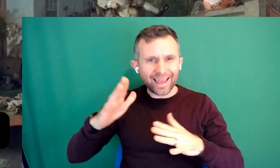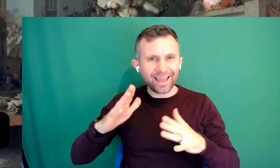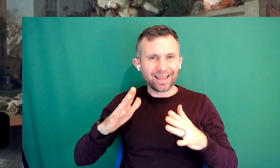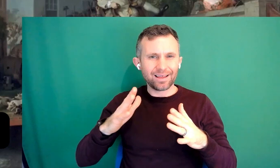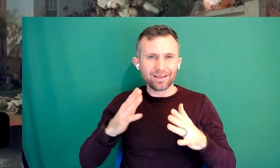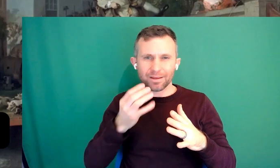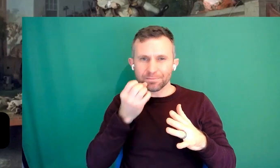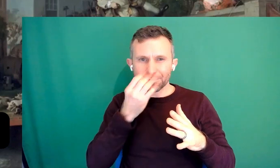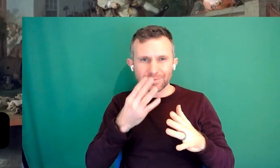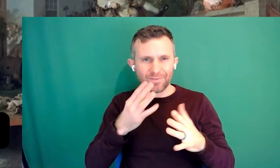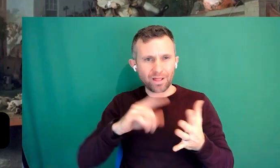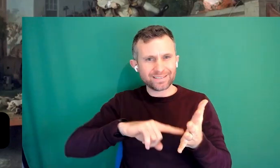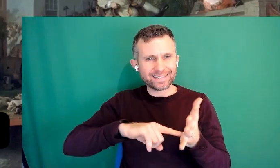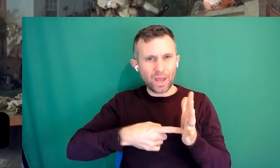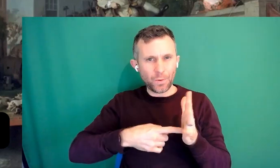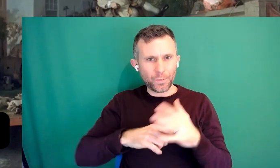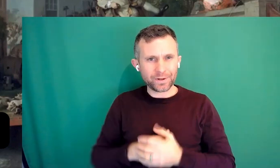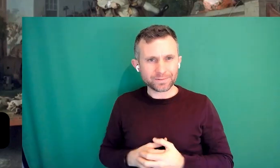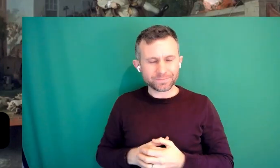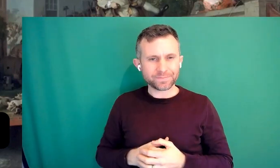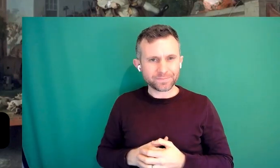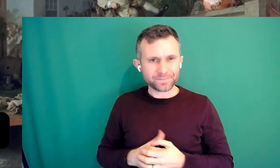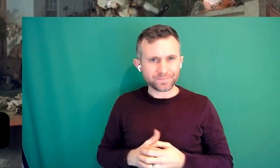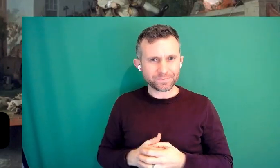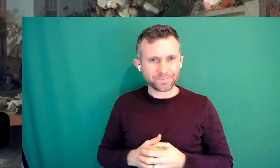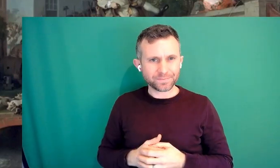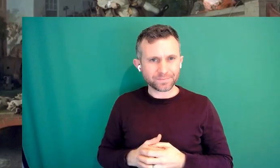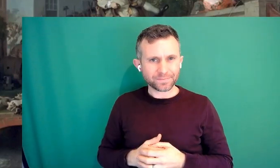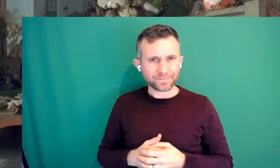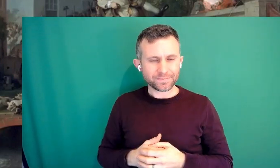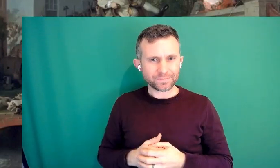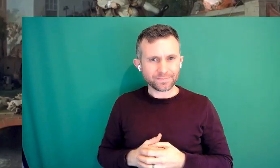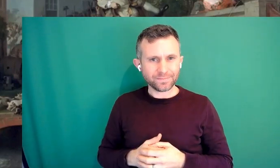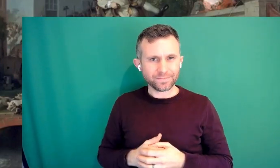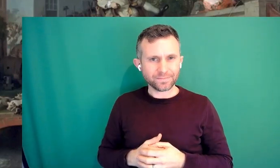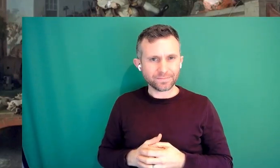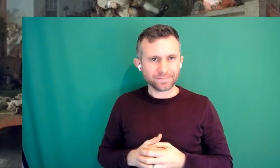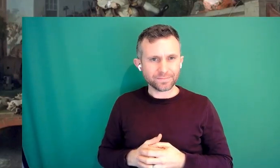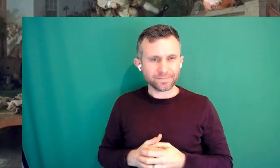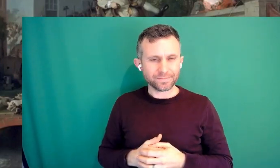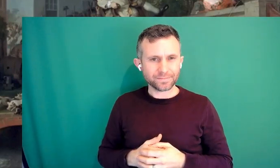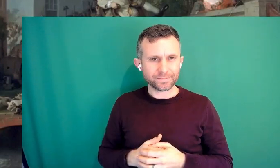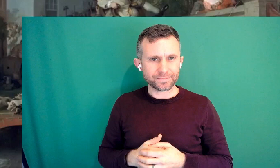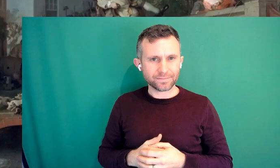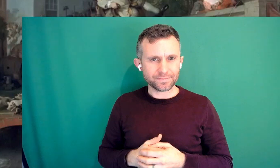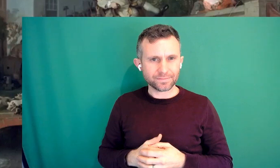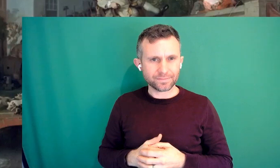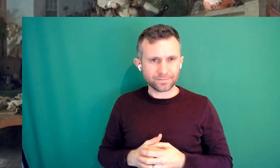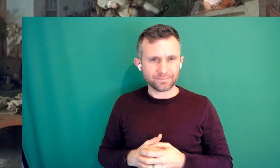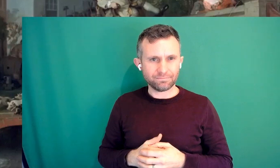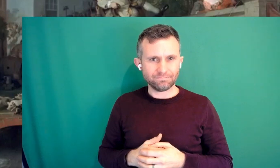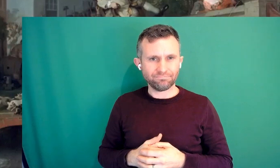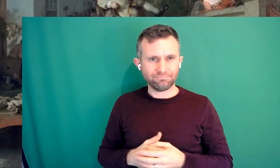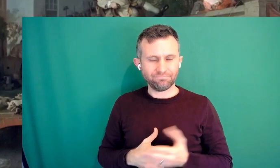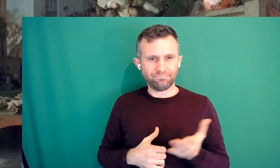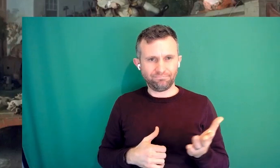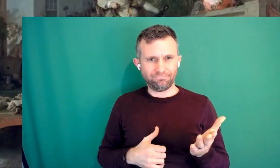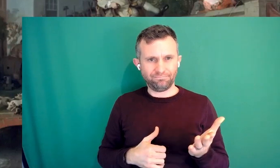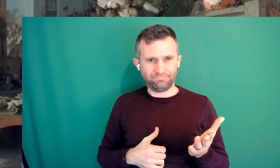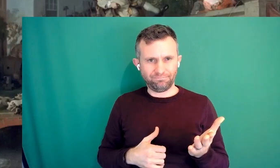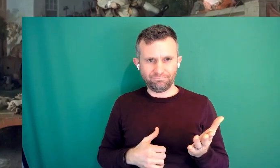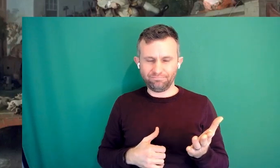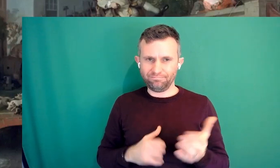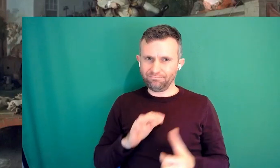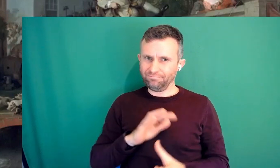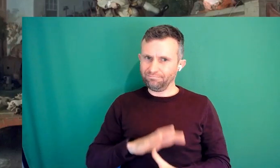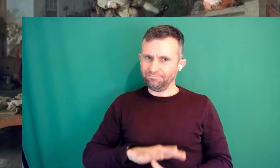corruption in the electoral process in the 1750s. The backdrops in each of these paintings are